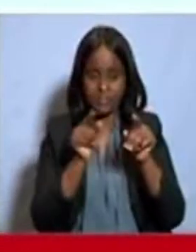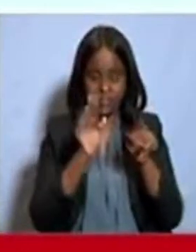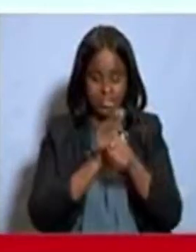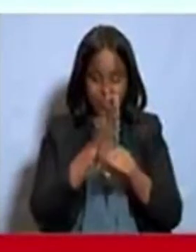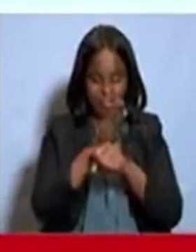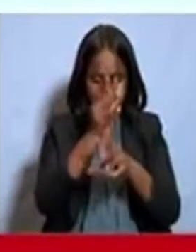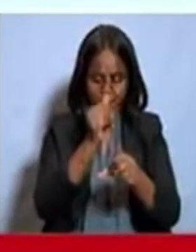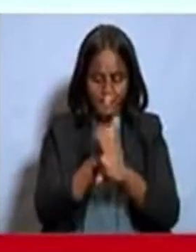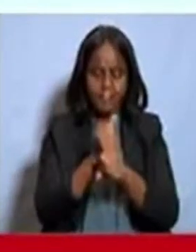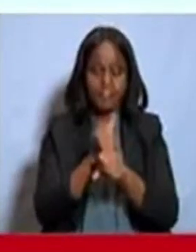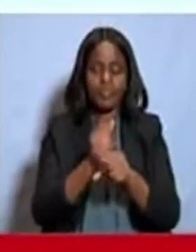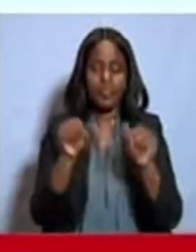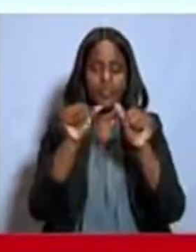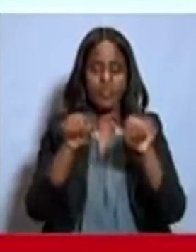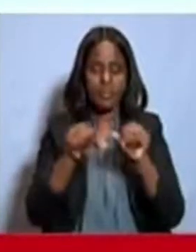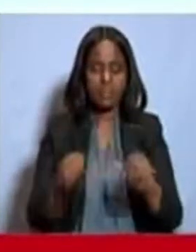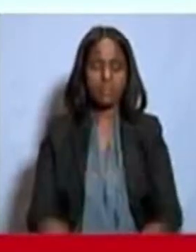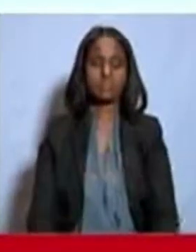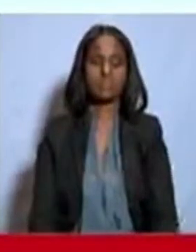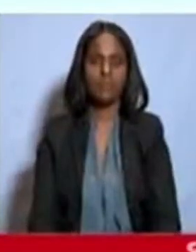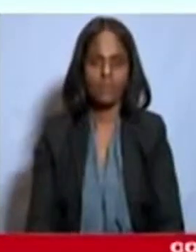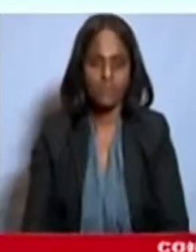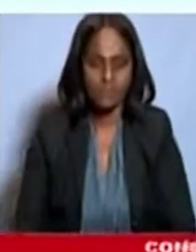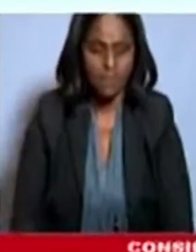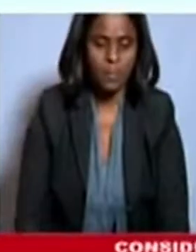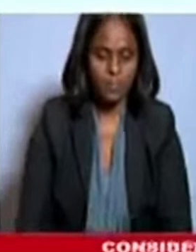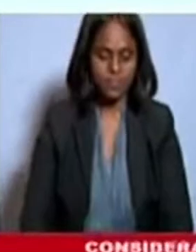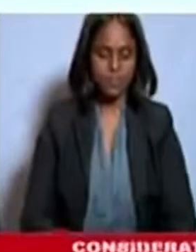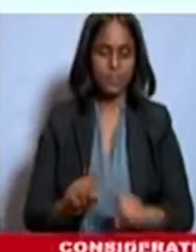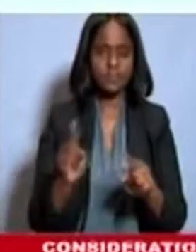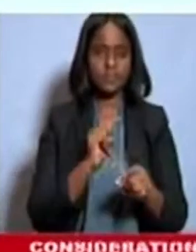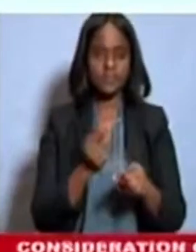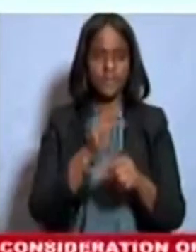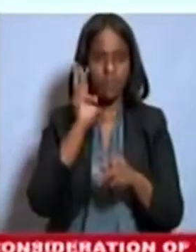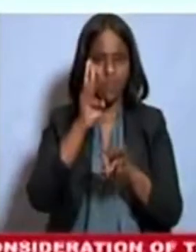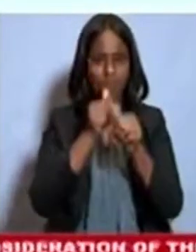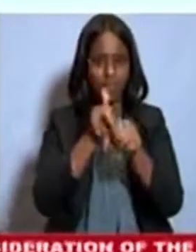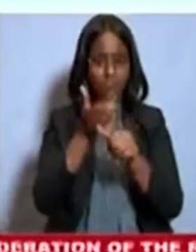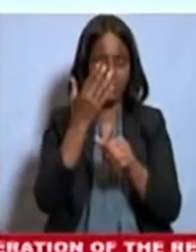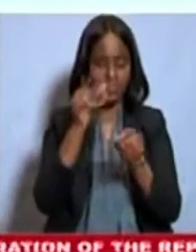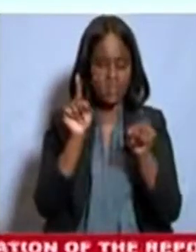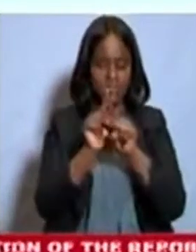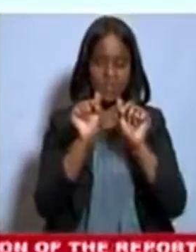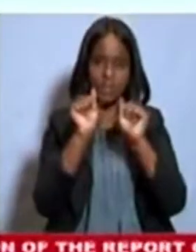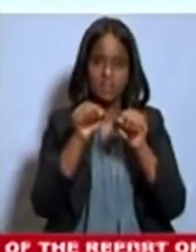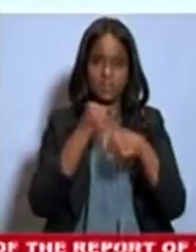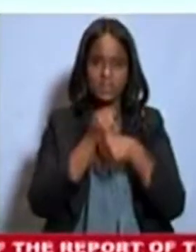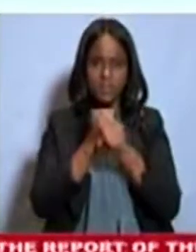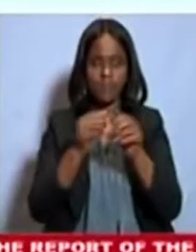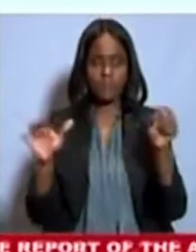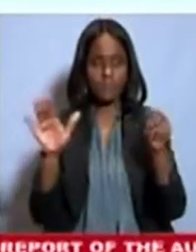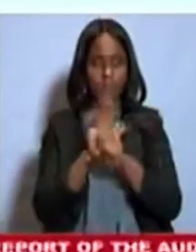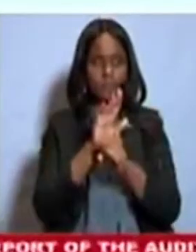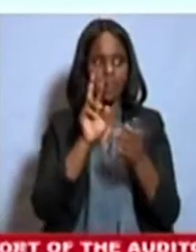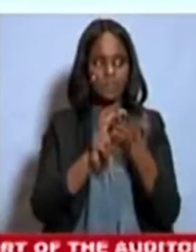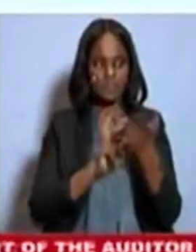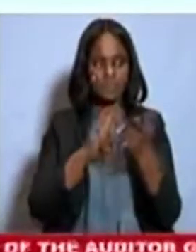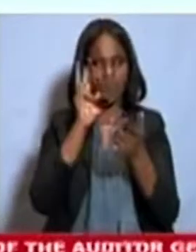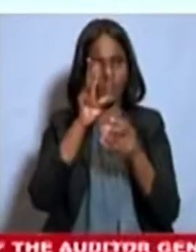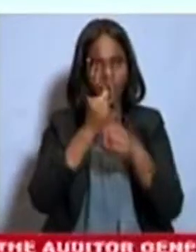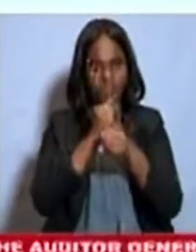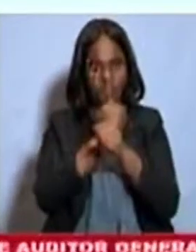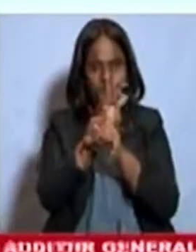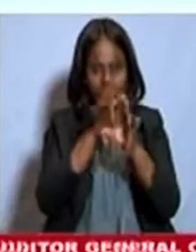this audit query. But we're definitely going to follow it up and be able to make a comprehensive report to